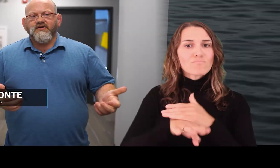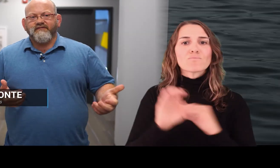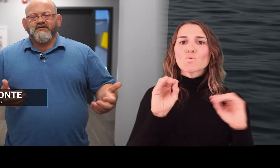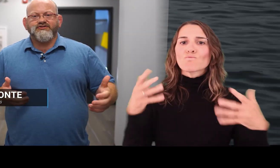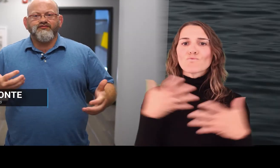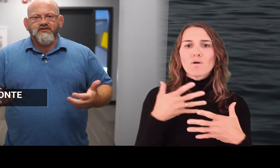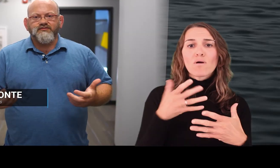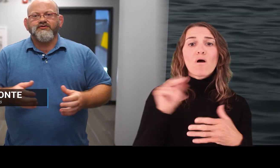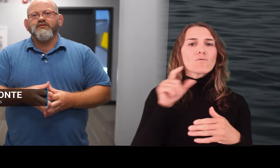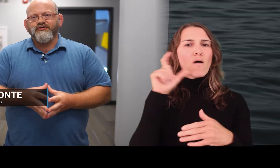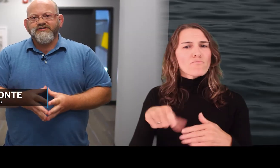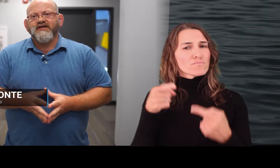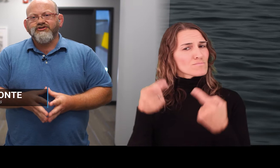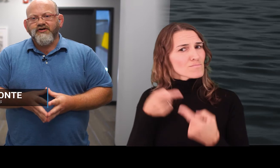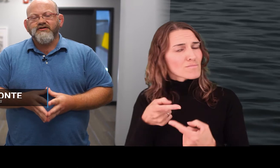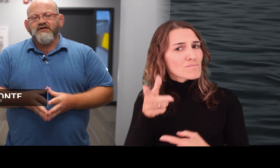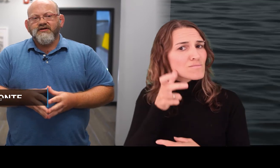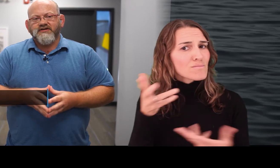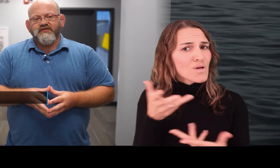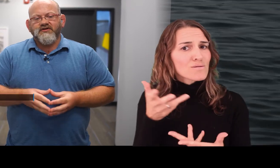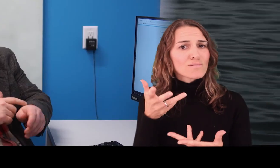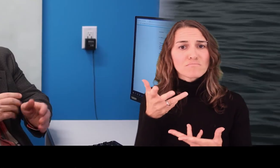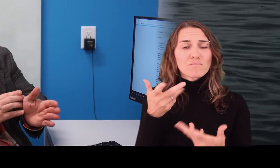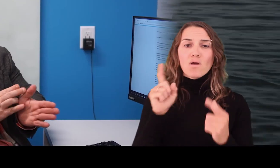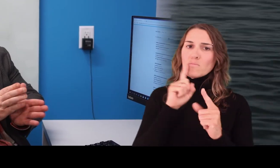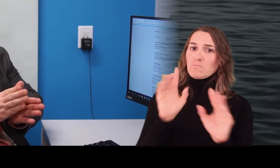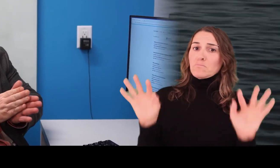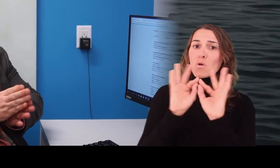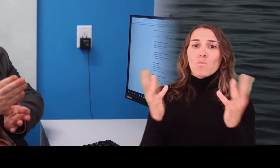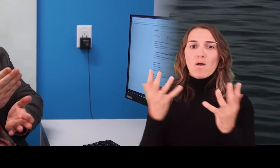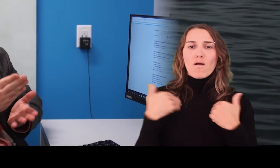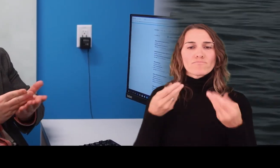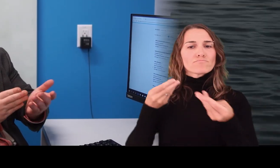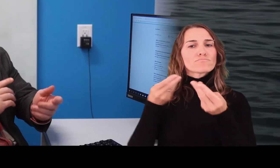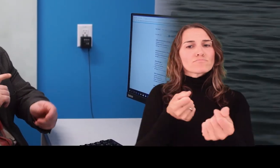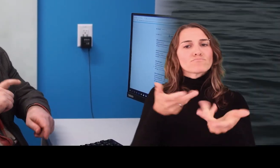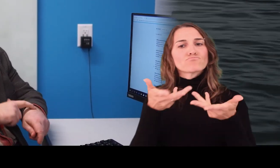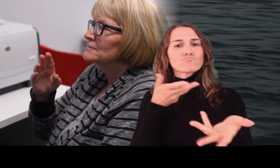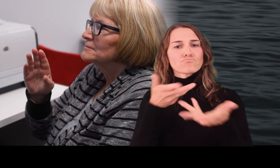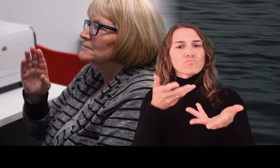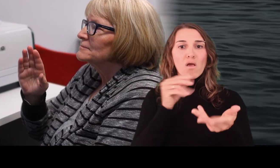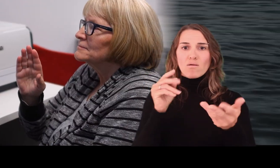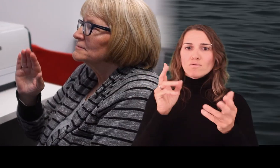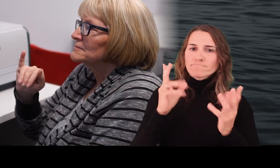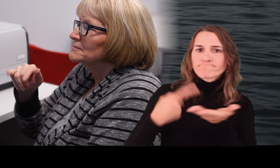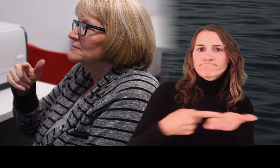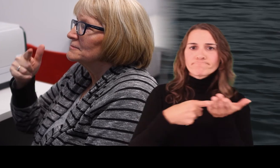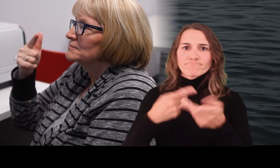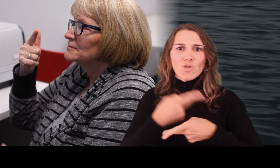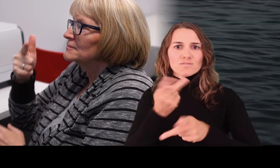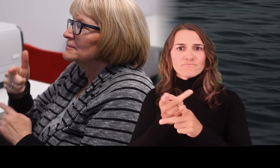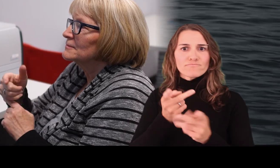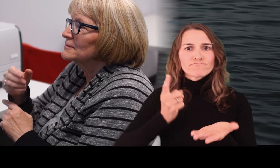fear, without having the struggle to understand each other. It's really important to have a free-flowing conversation and a space to